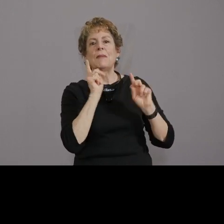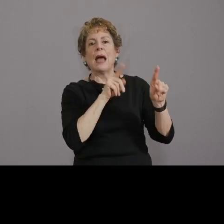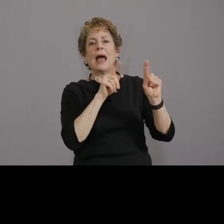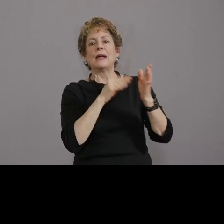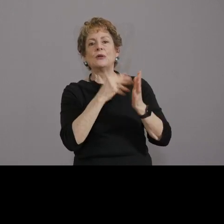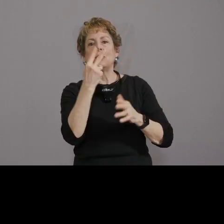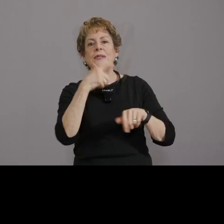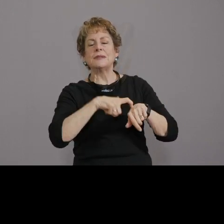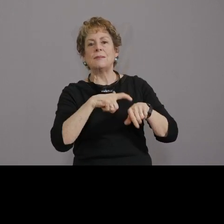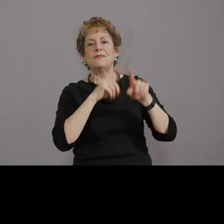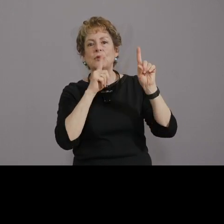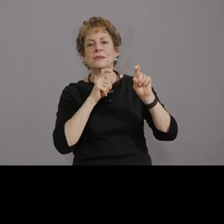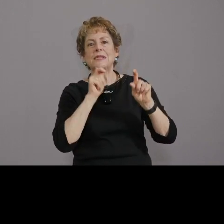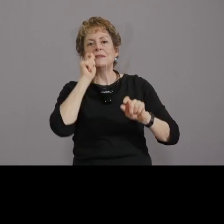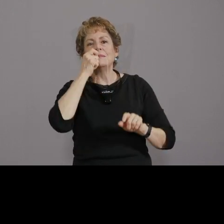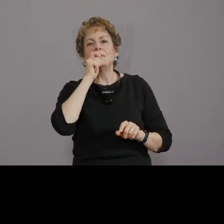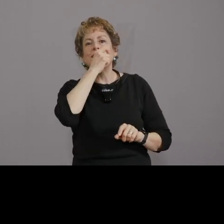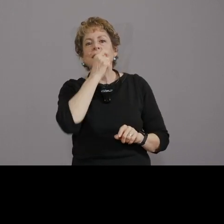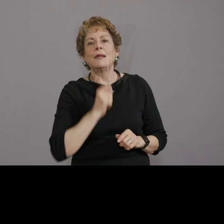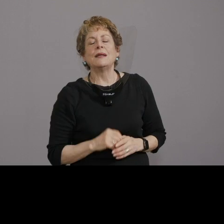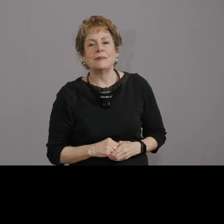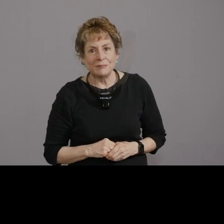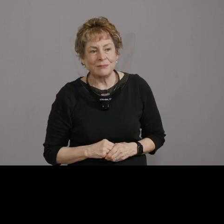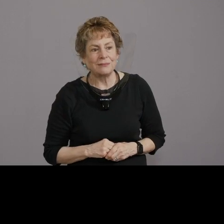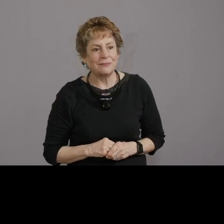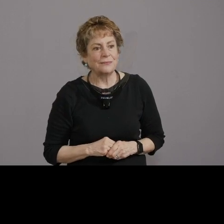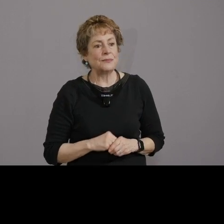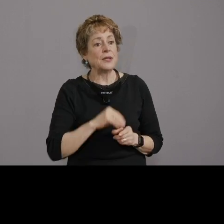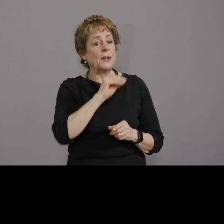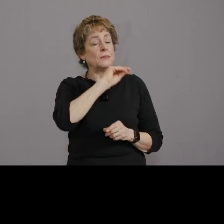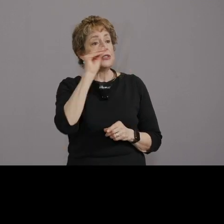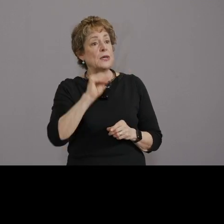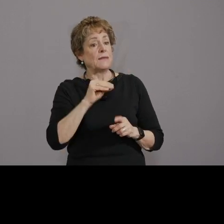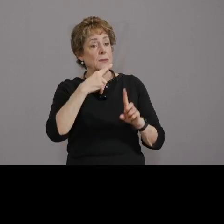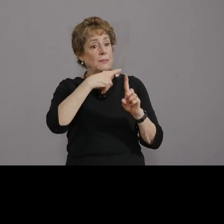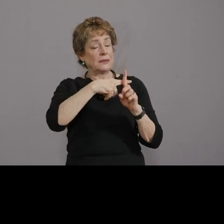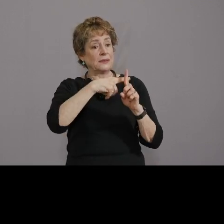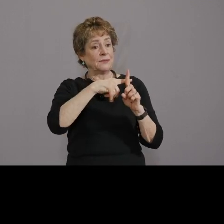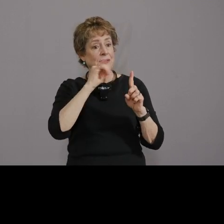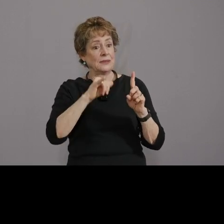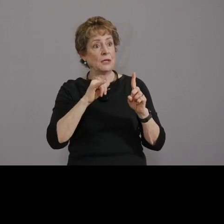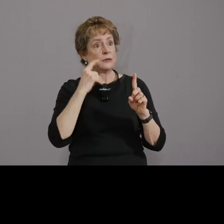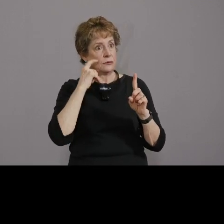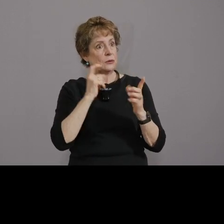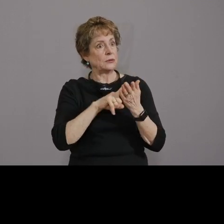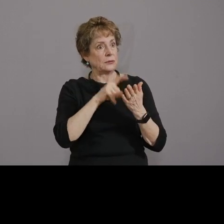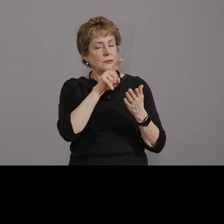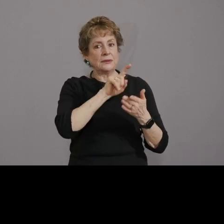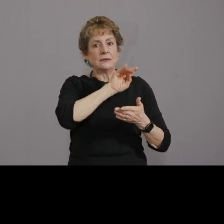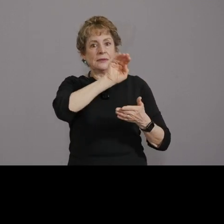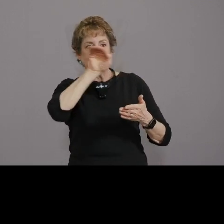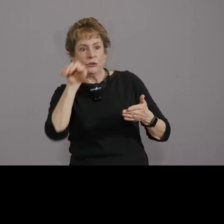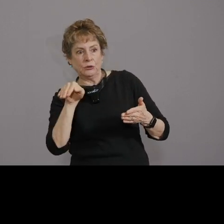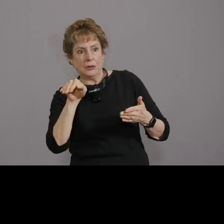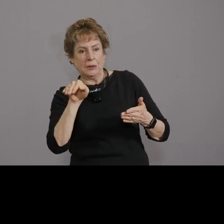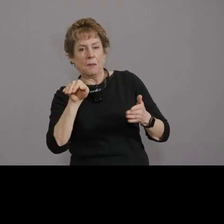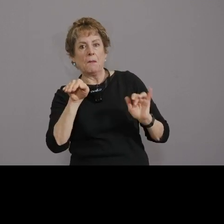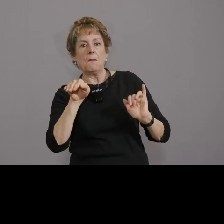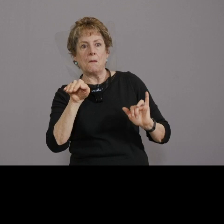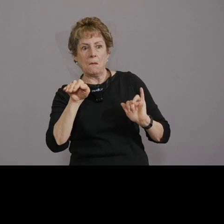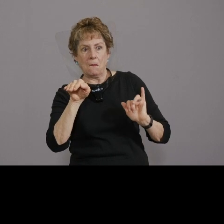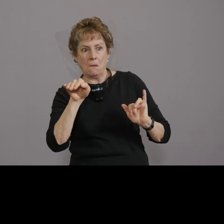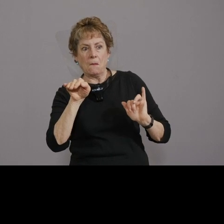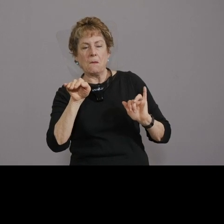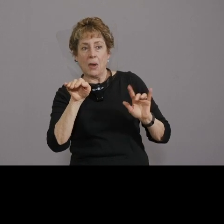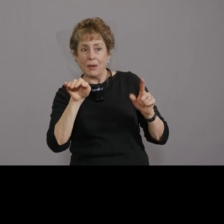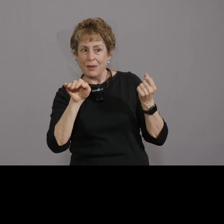percent positivity over the last few weeks has been decreasing. Again, the week that we're currently in won't be finalized until